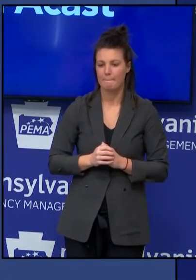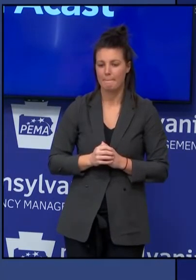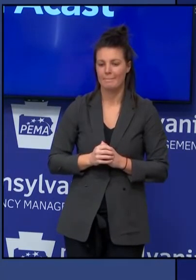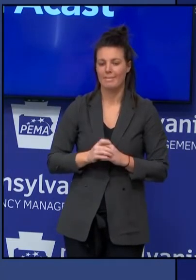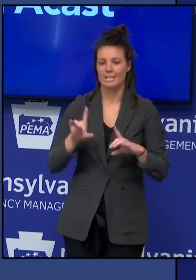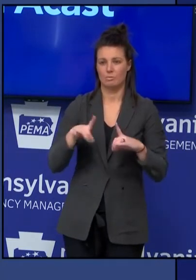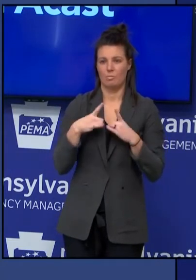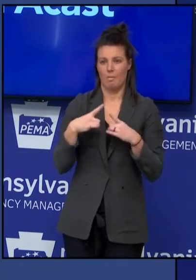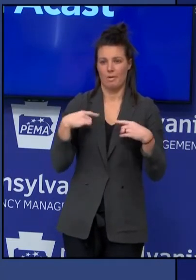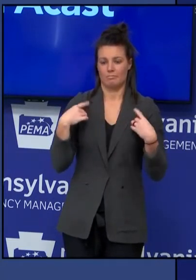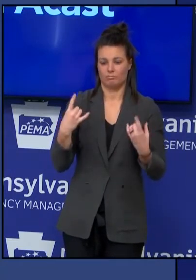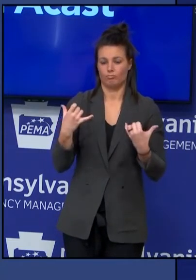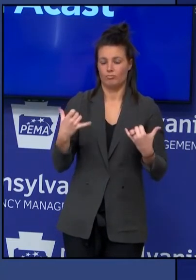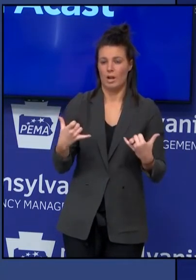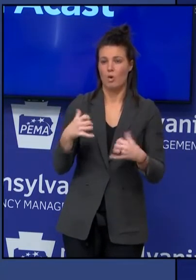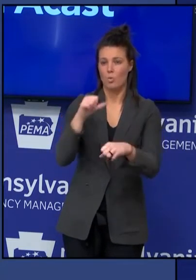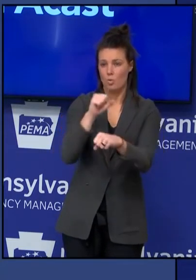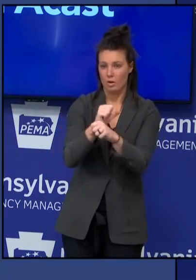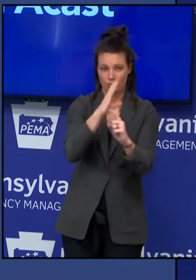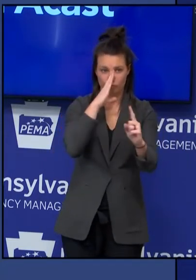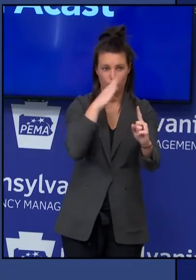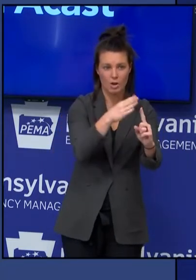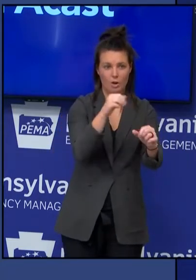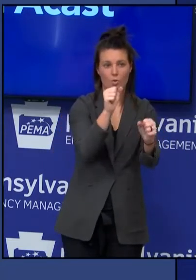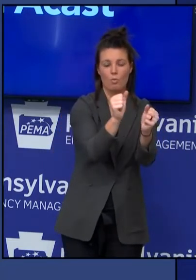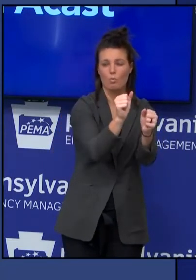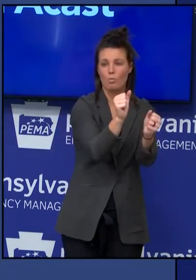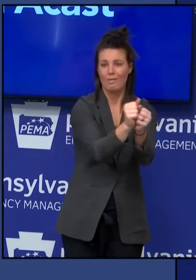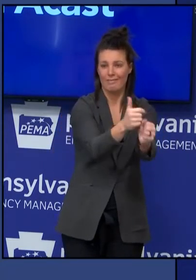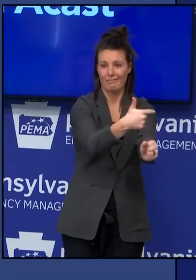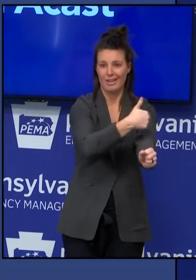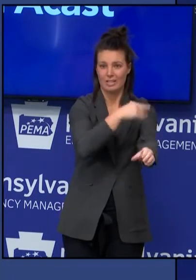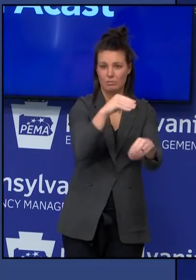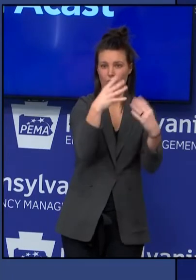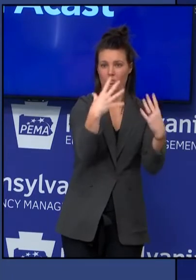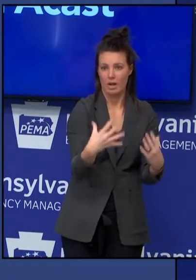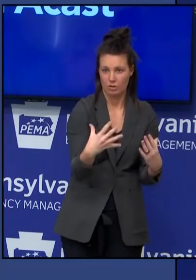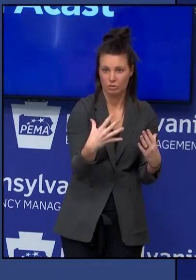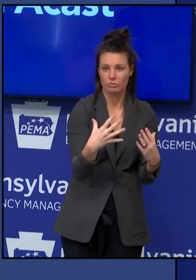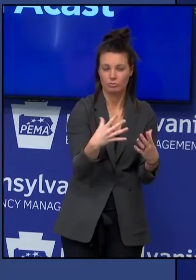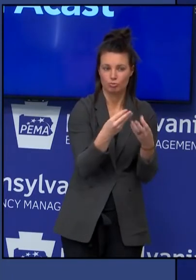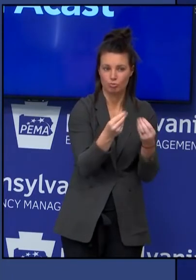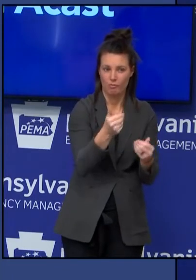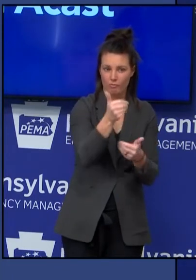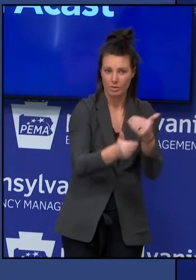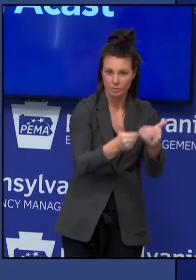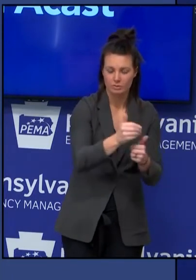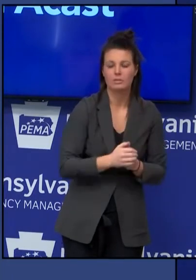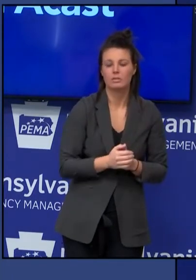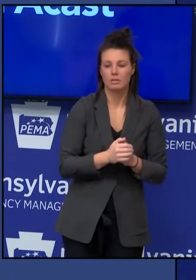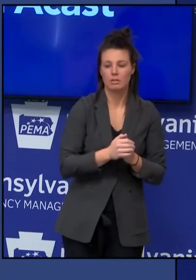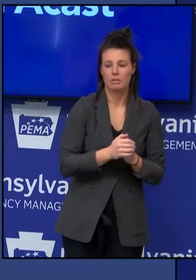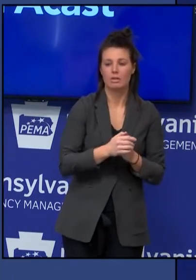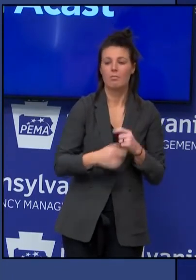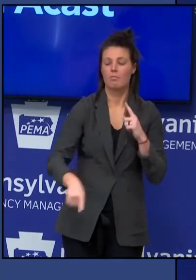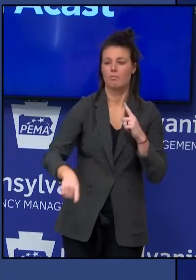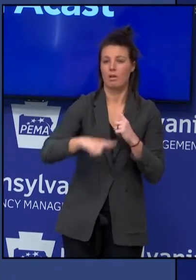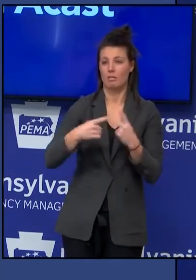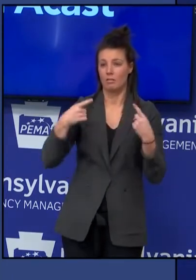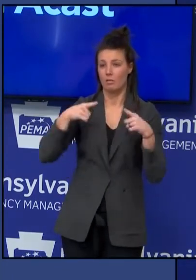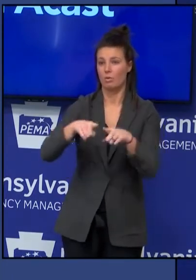The department is working directly with vaccine providers throughout this process. And in line with the